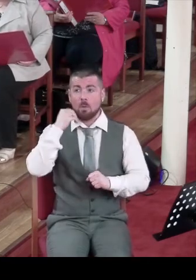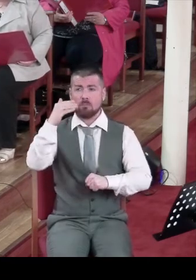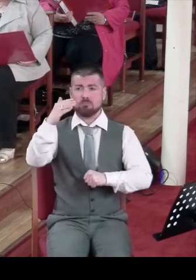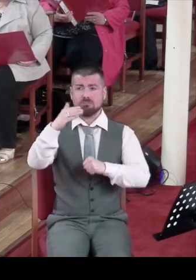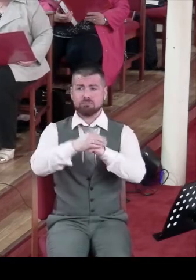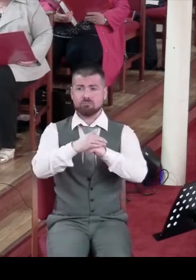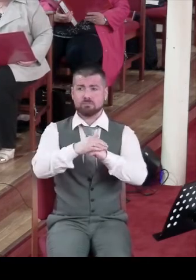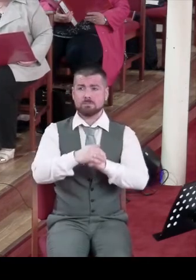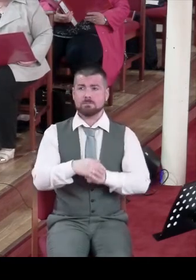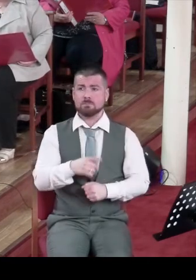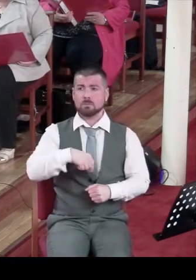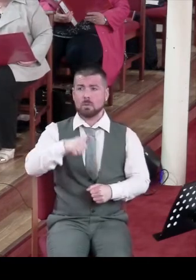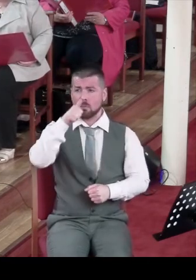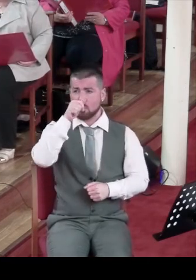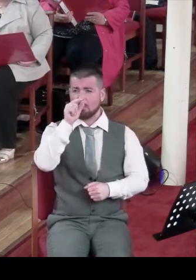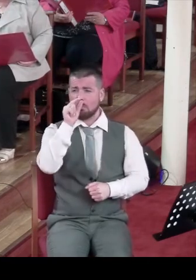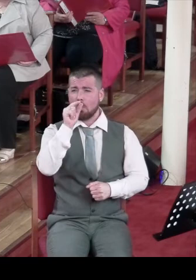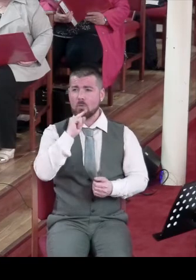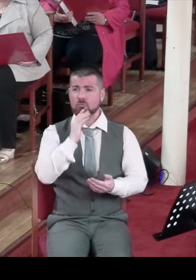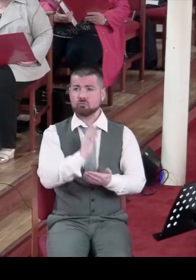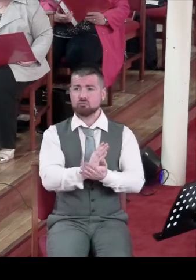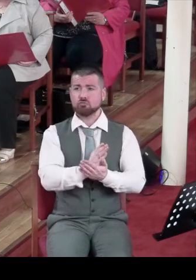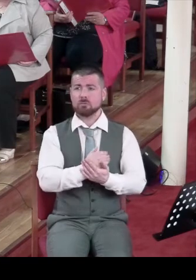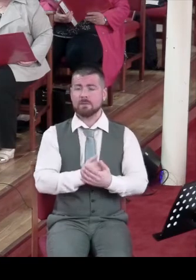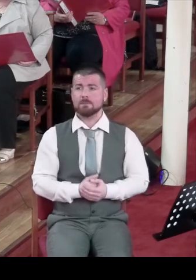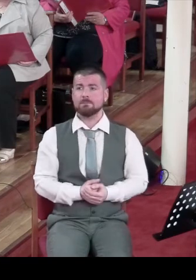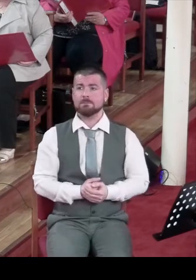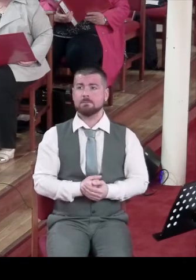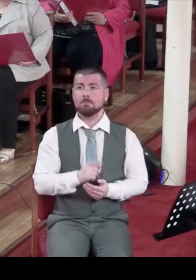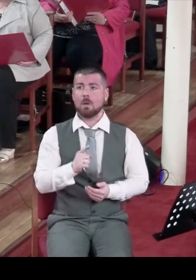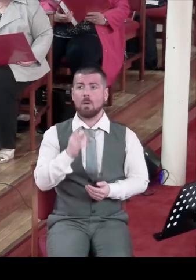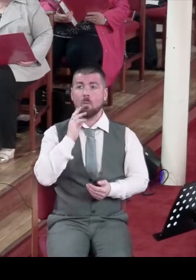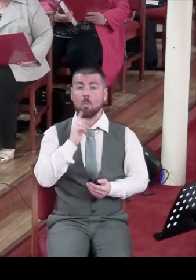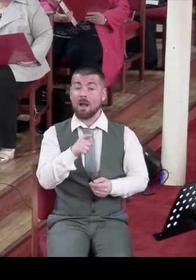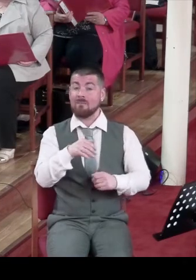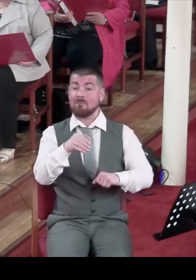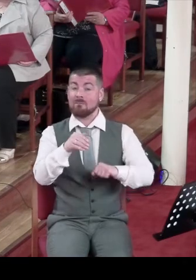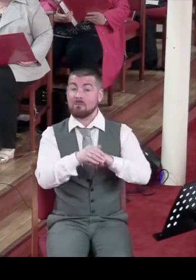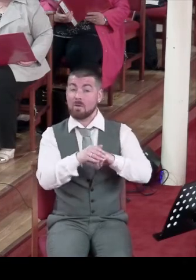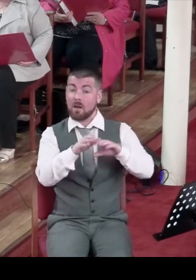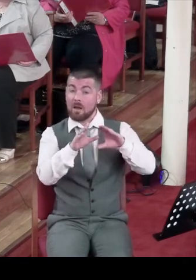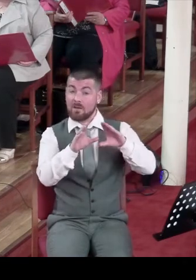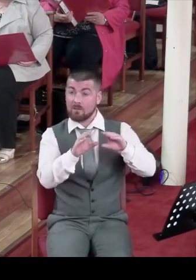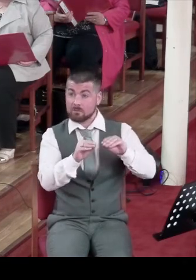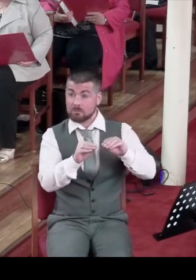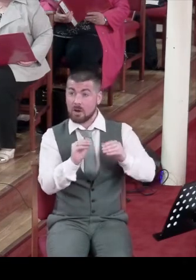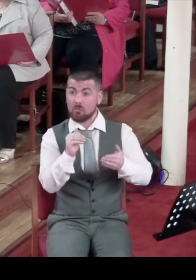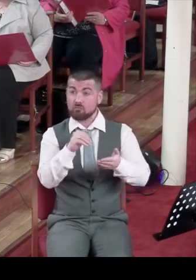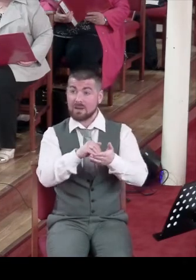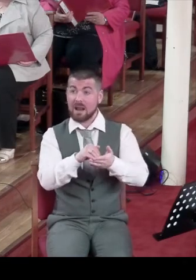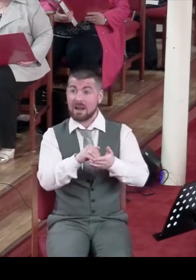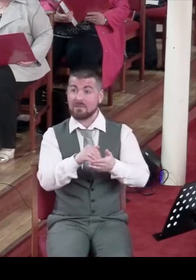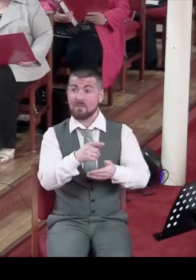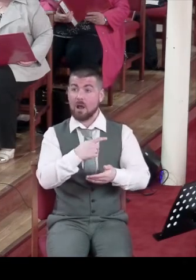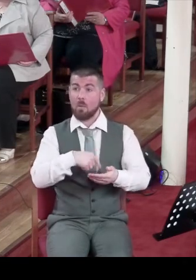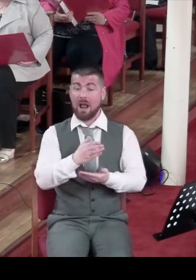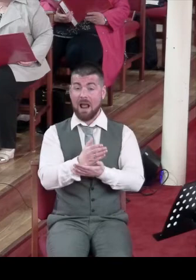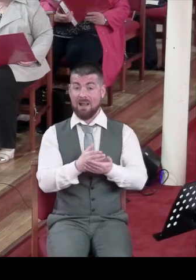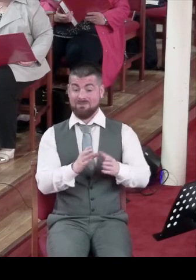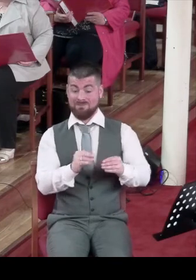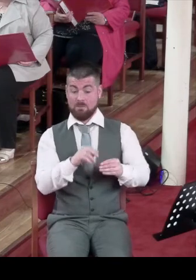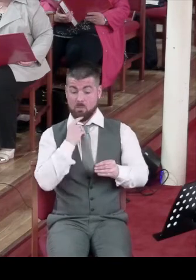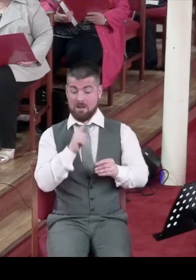and what we say about God is always incomplete. But when that complete arrives, our incompleteness will be